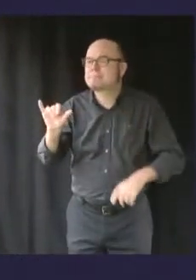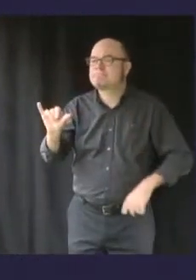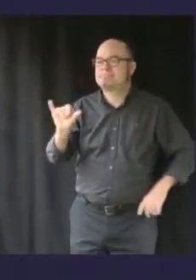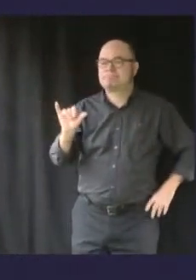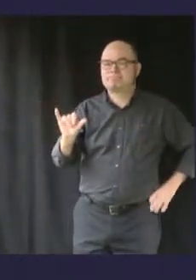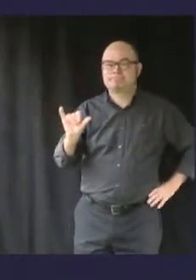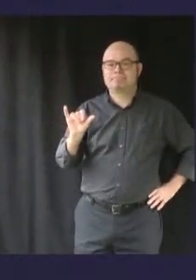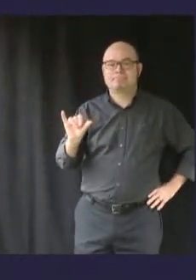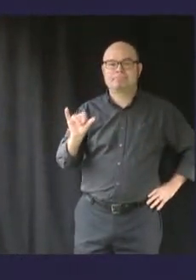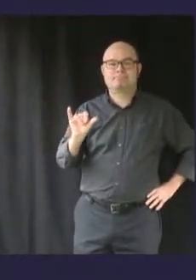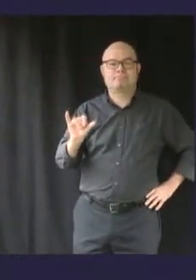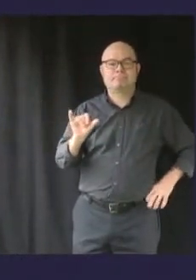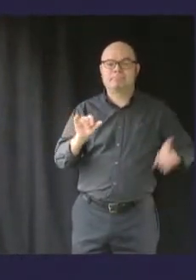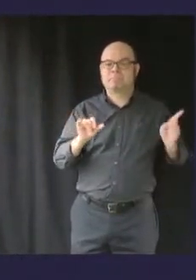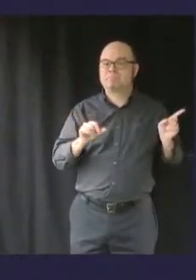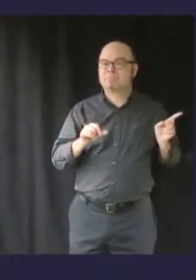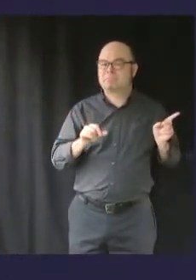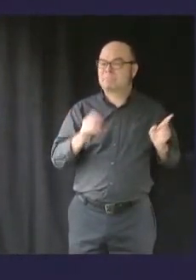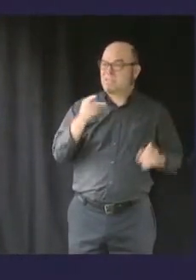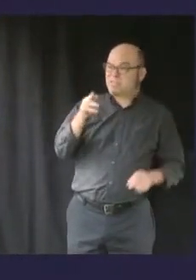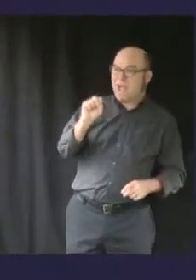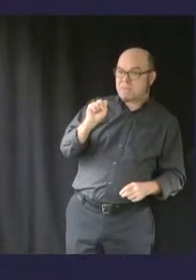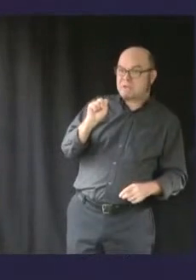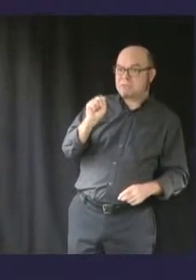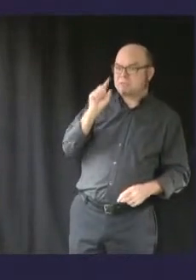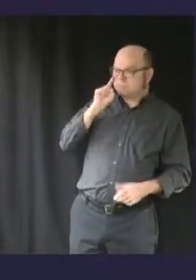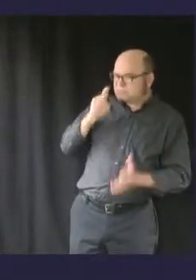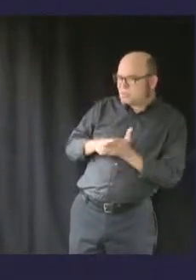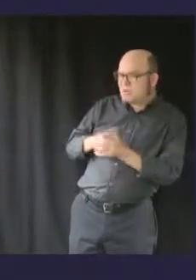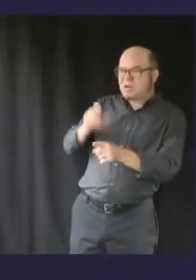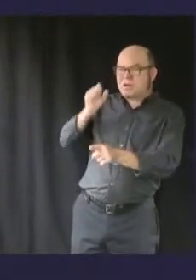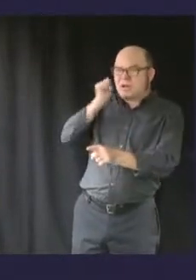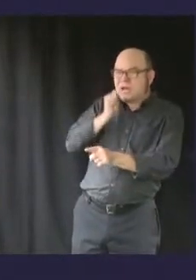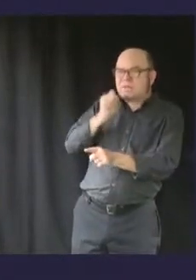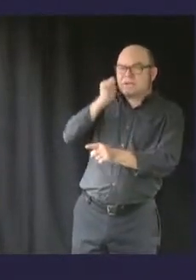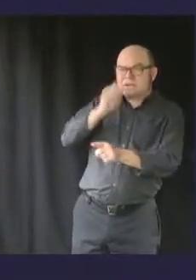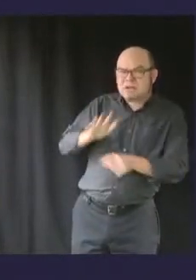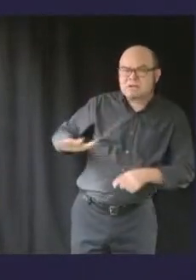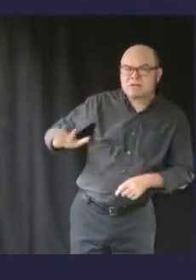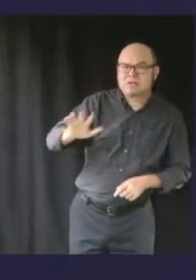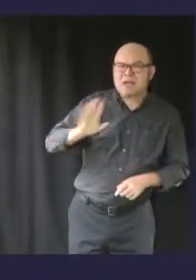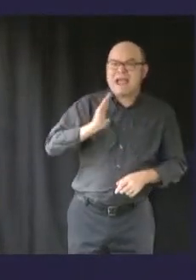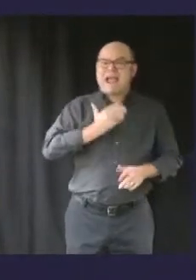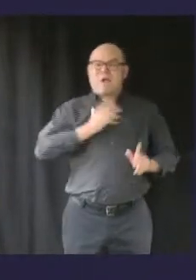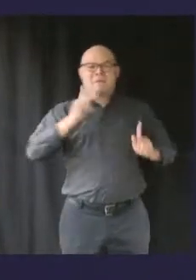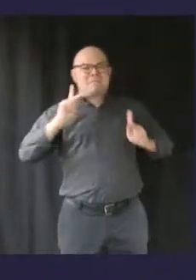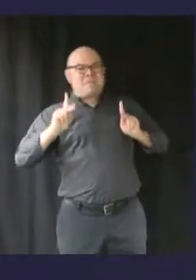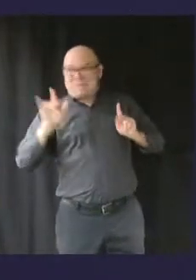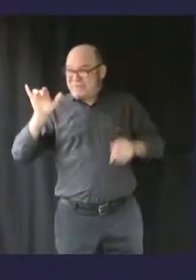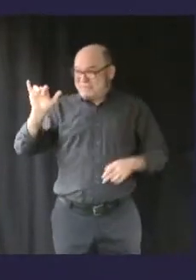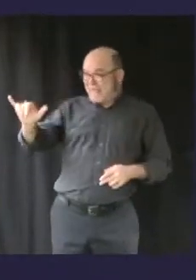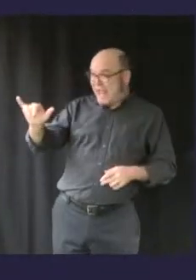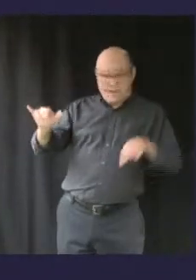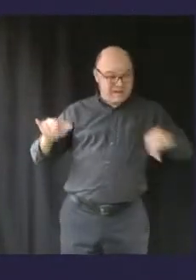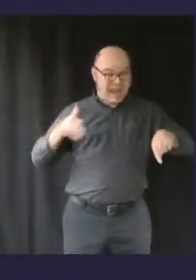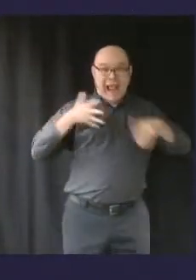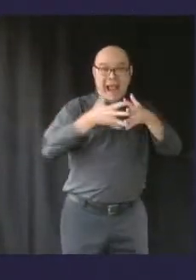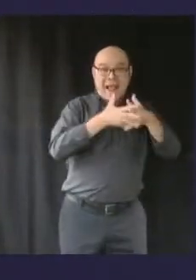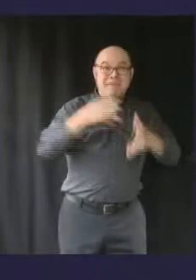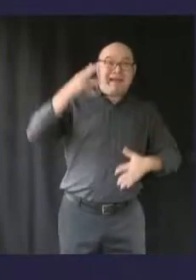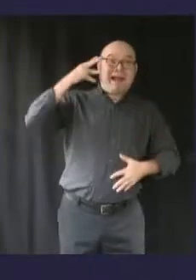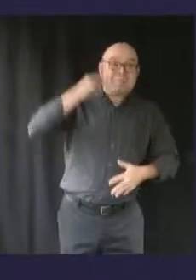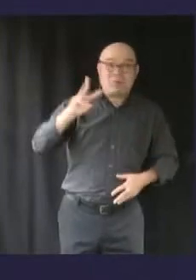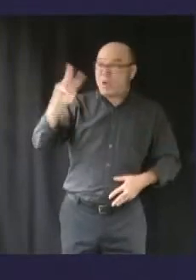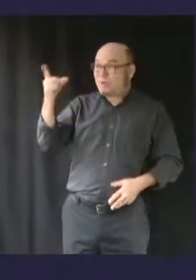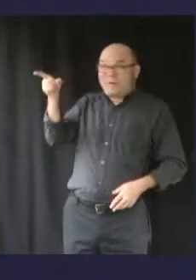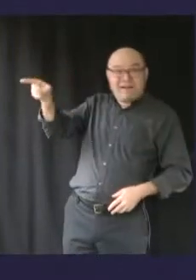day. God spare our people from any such fate. The work of upholding human rights, the